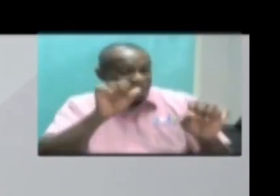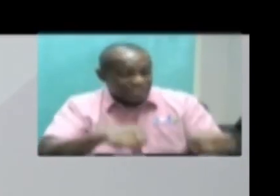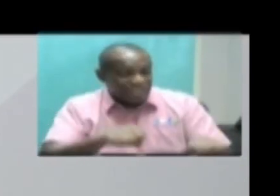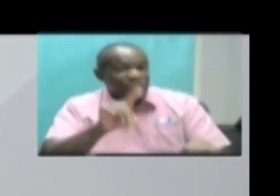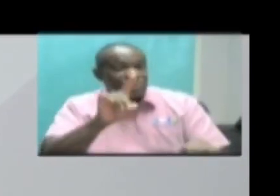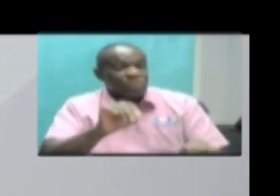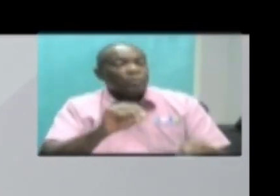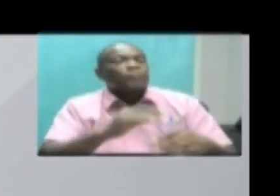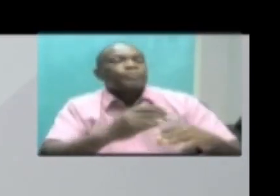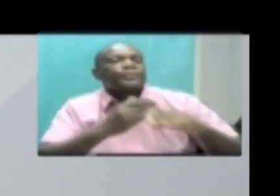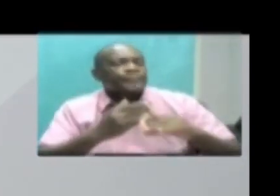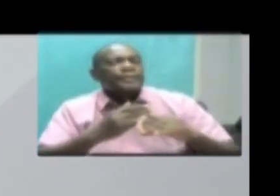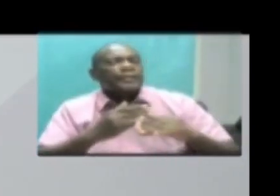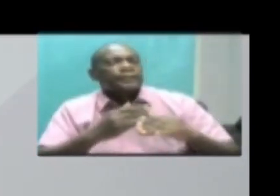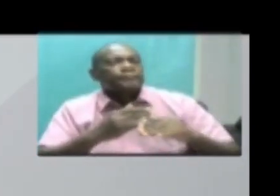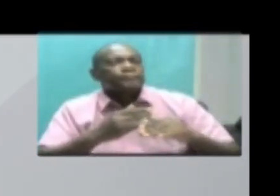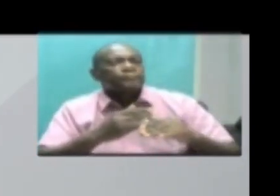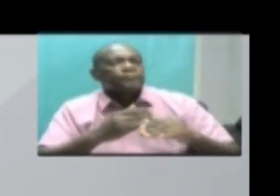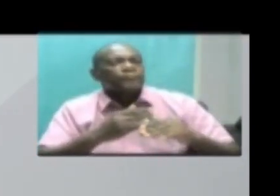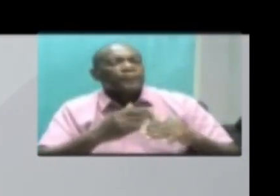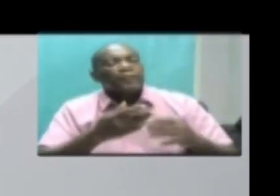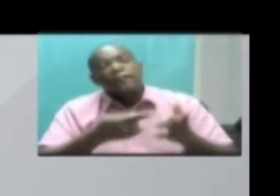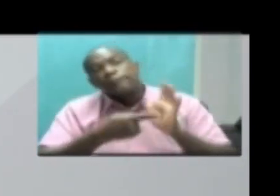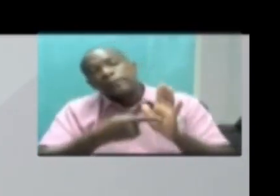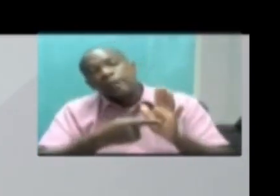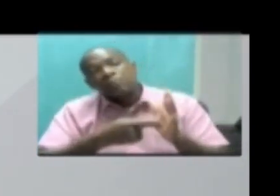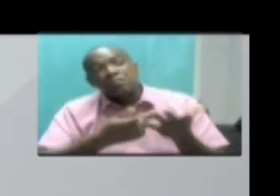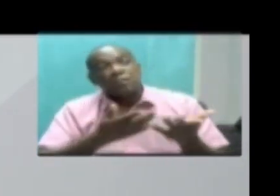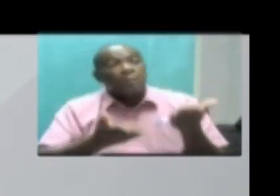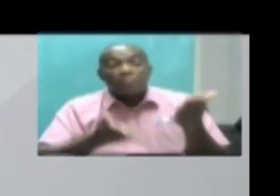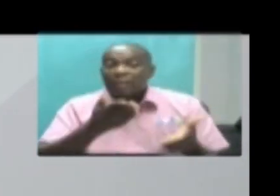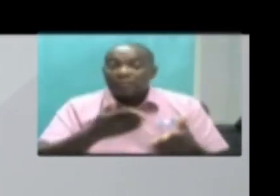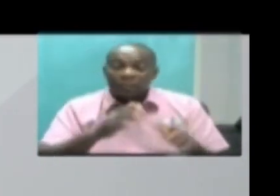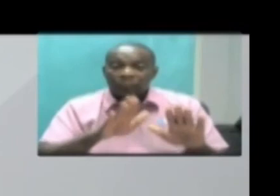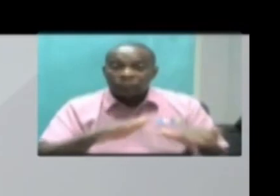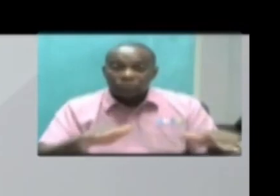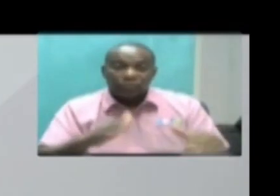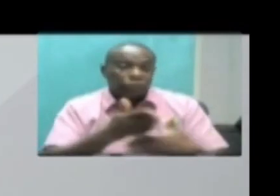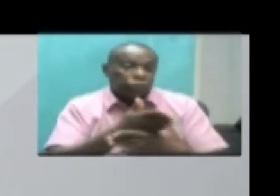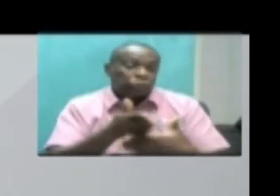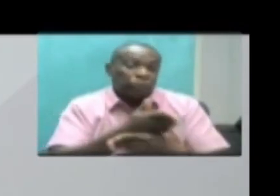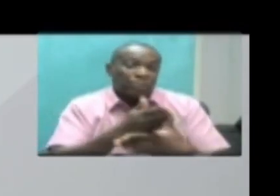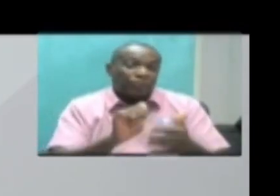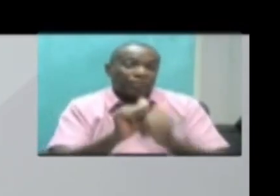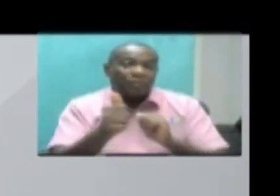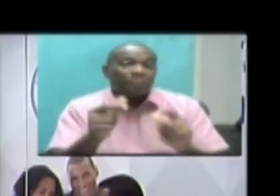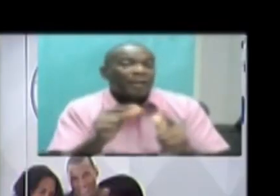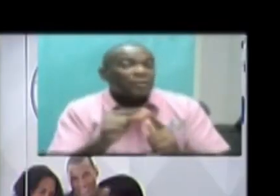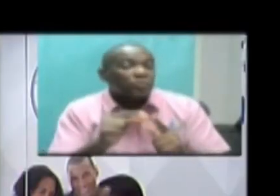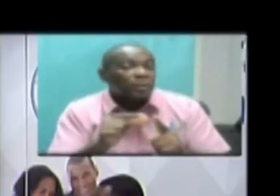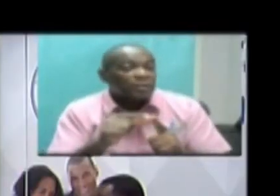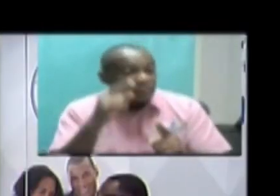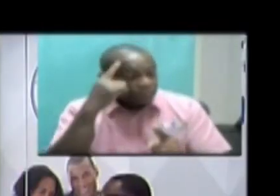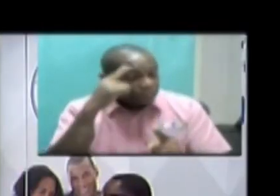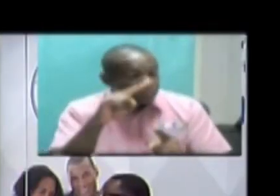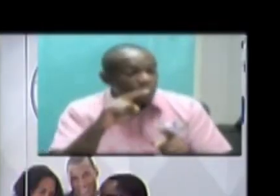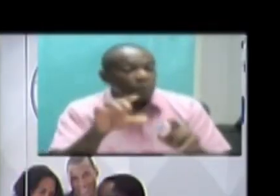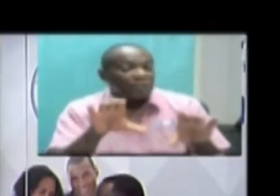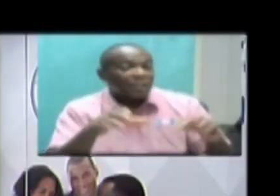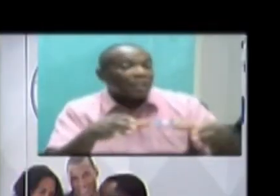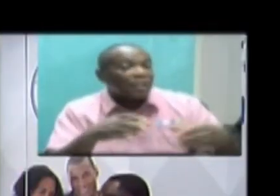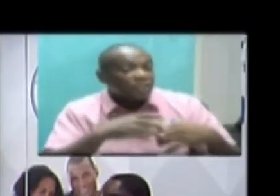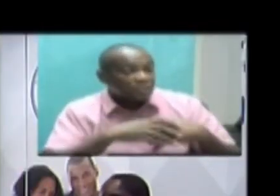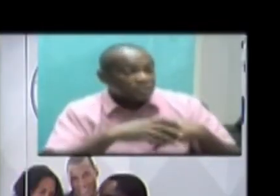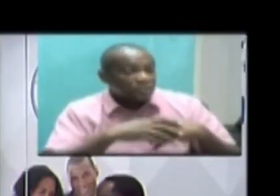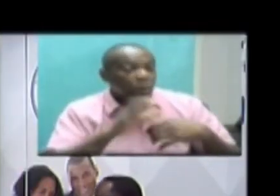sharing the passwords and also the links as it relates to the classes that may come. We are asking